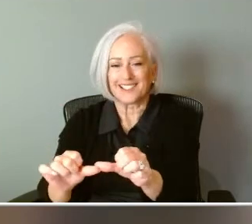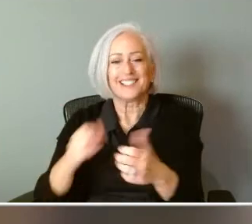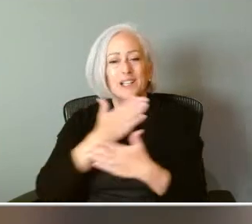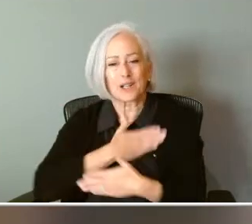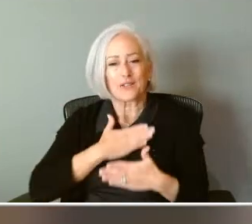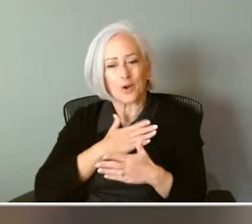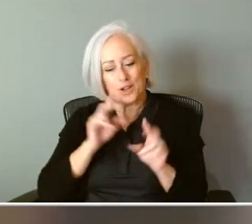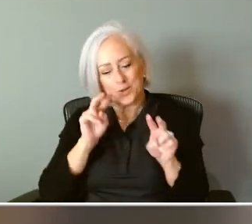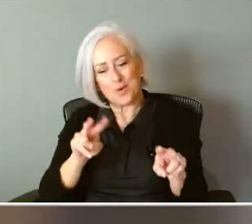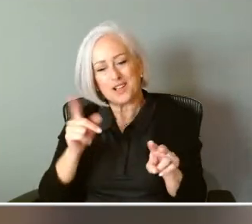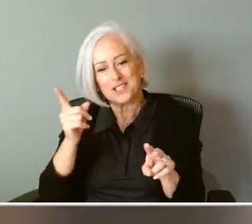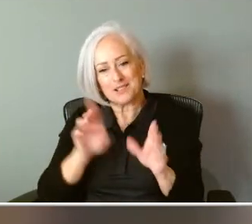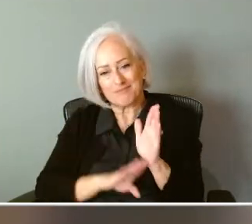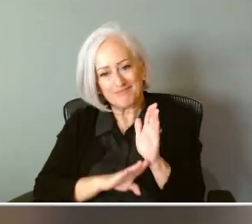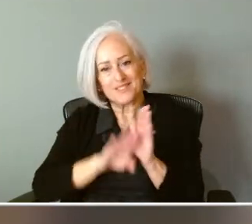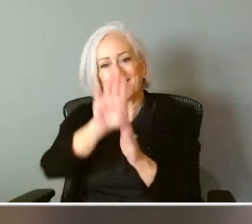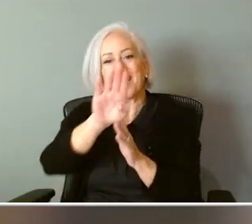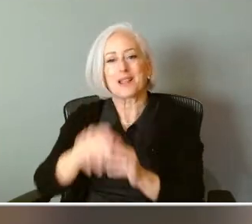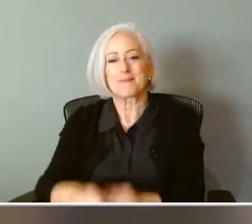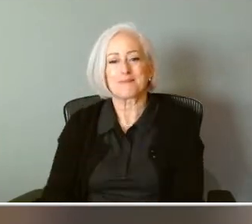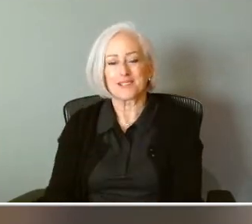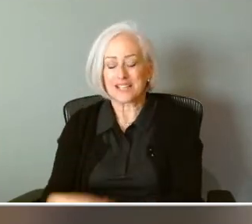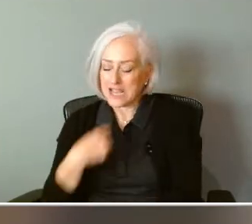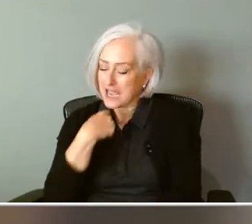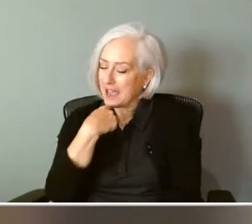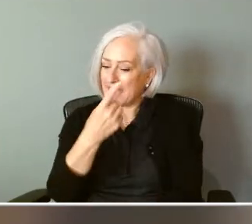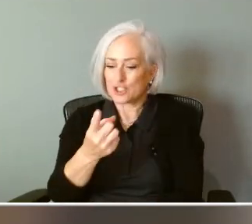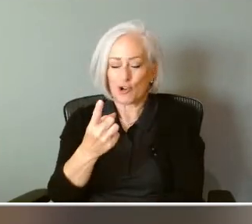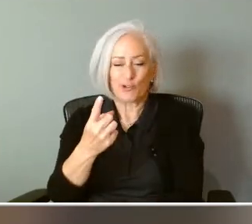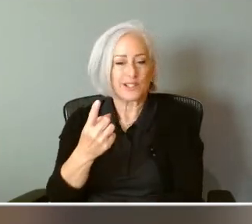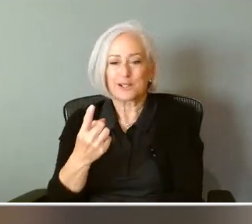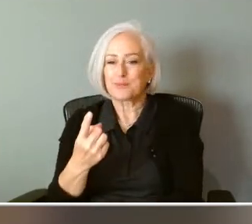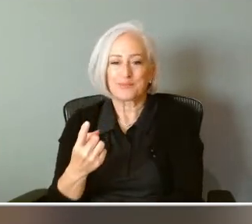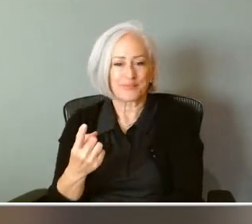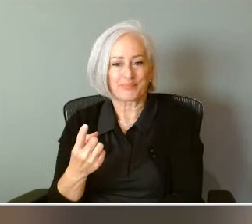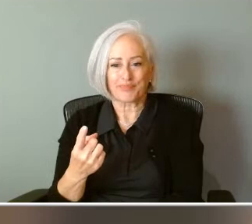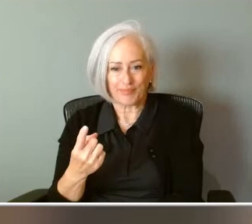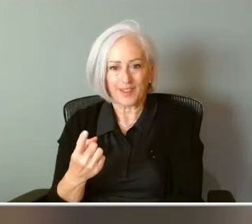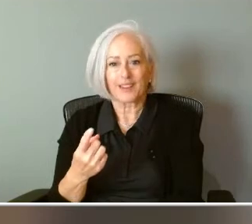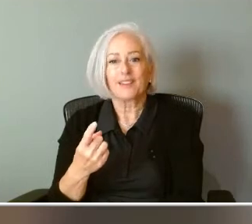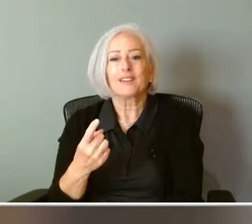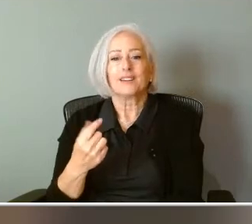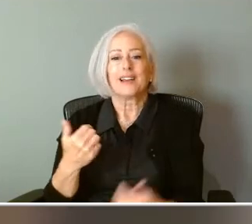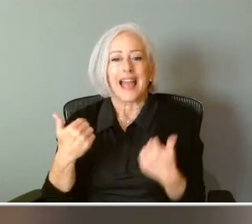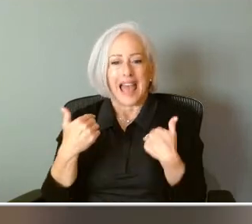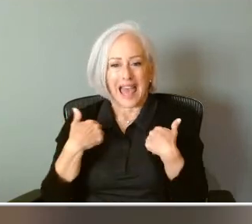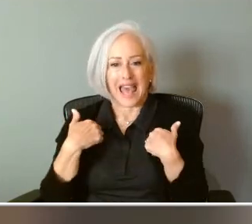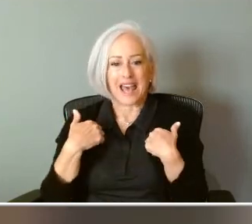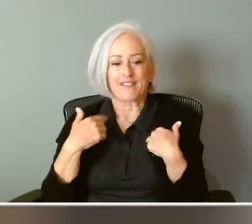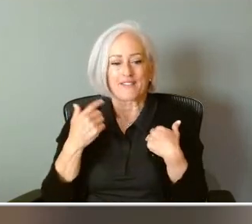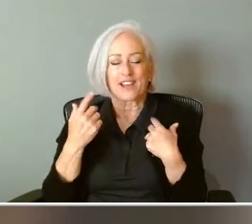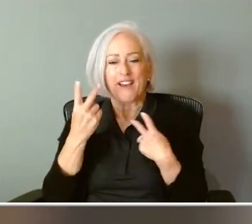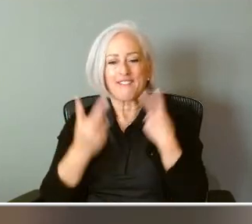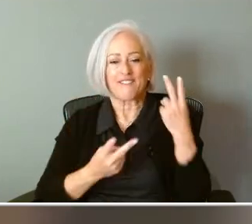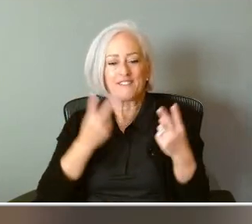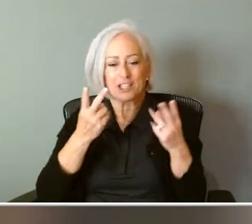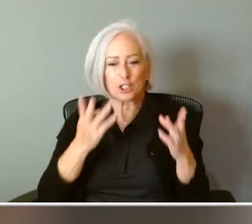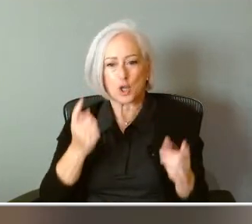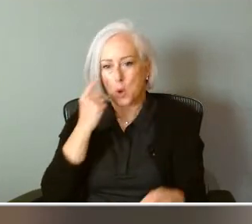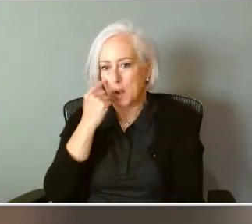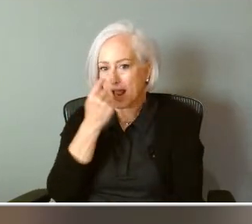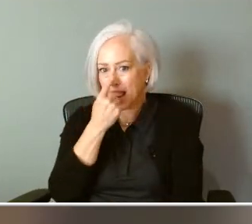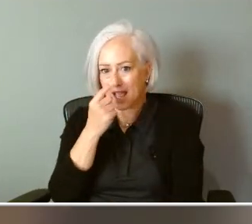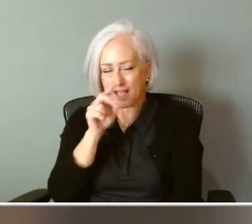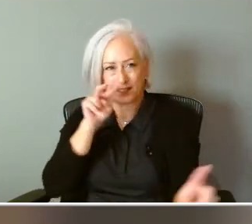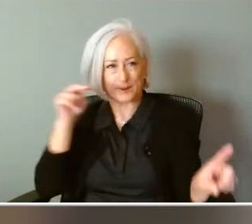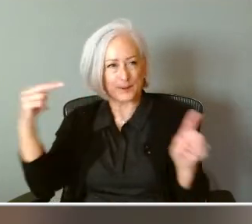develop. I've told him all along to really have kind of tourist eyes, to really look at things with a